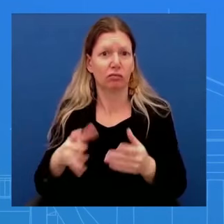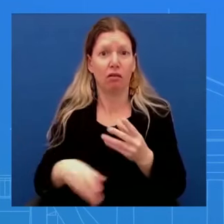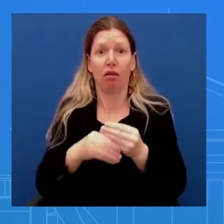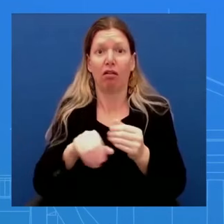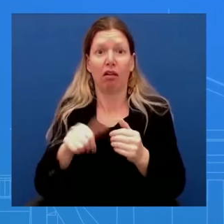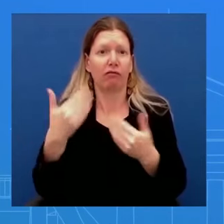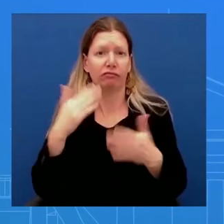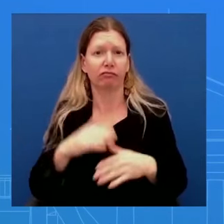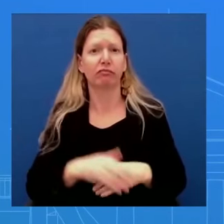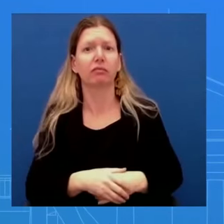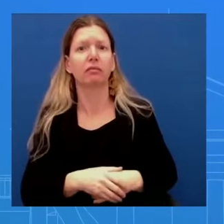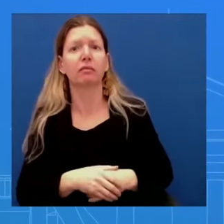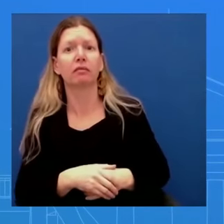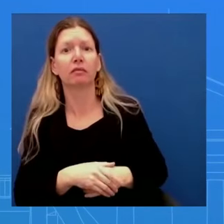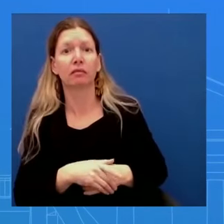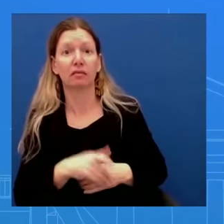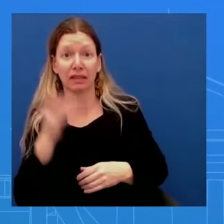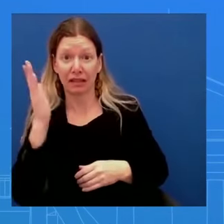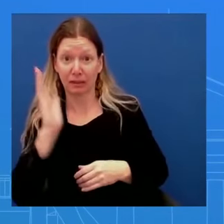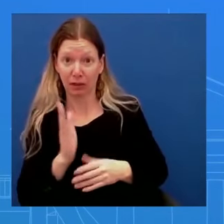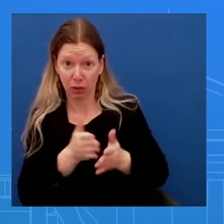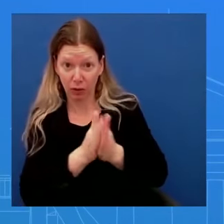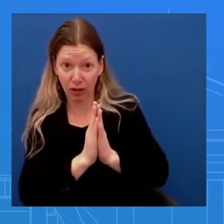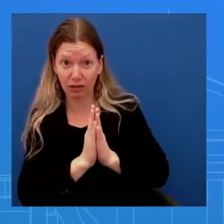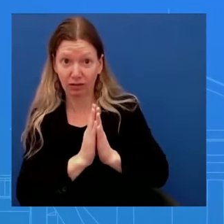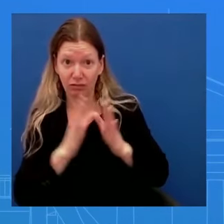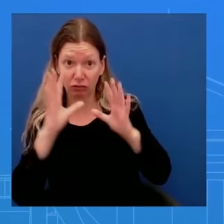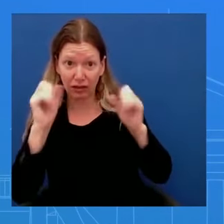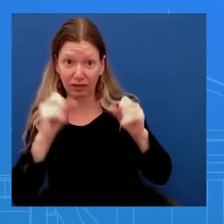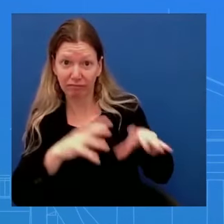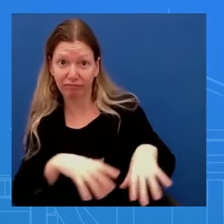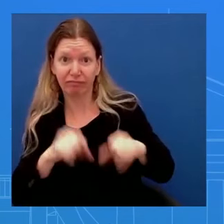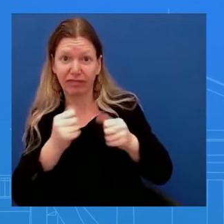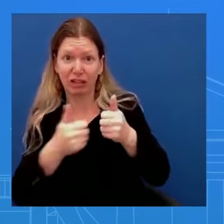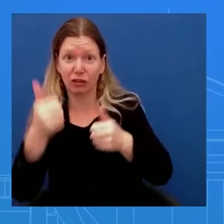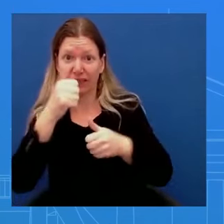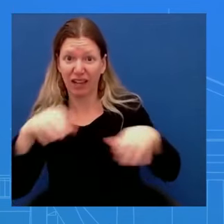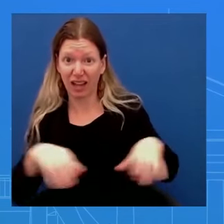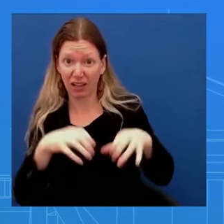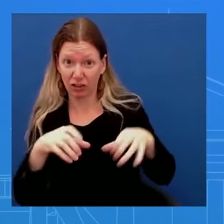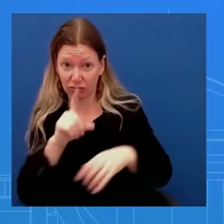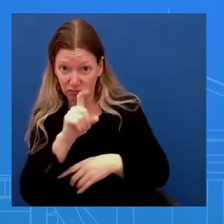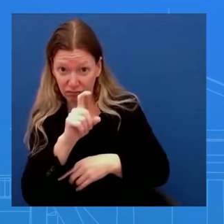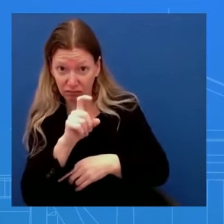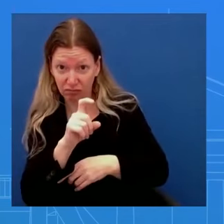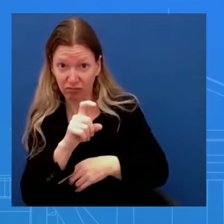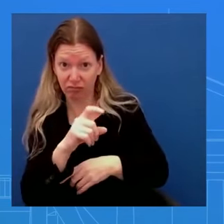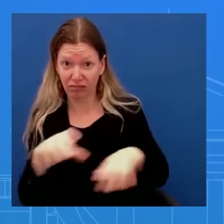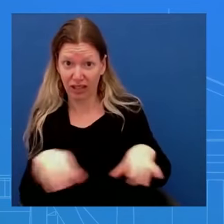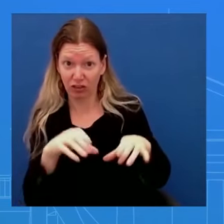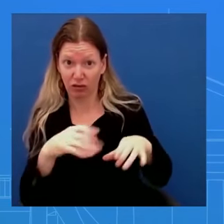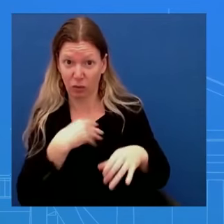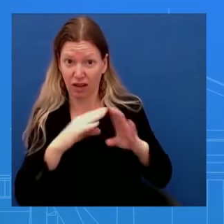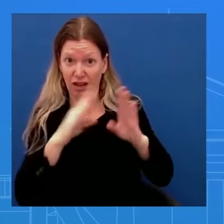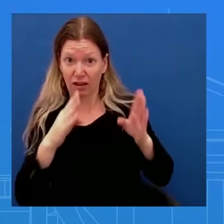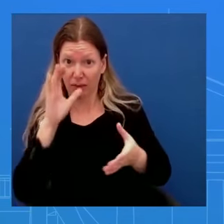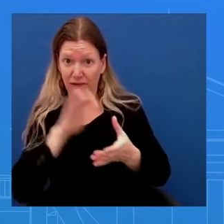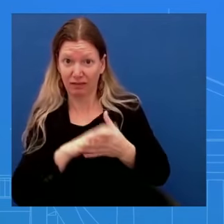is there action that the White House believes the president can take in lieu of some sort of agreement, some sort of legislation from Congress that would